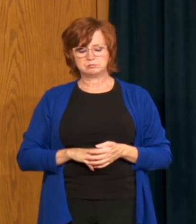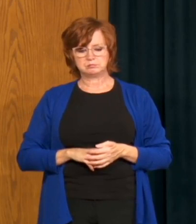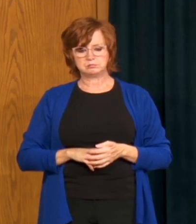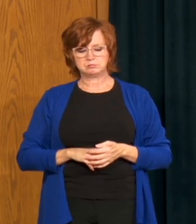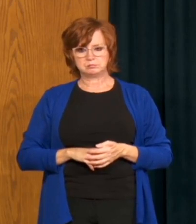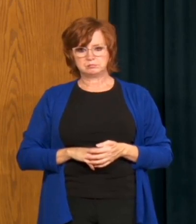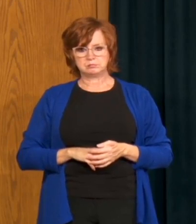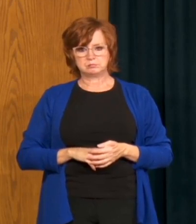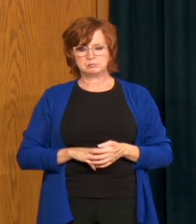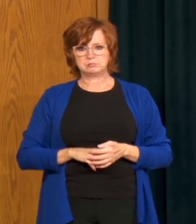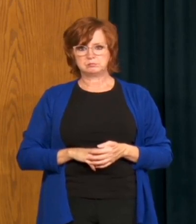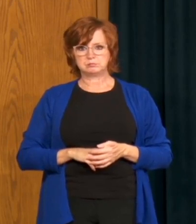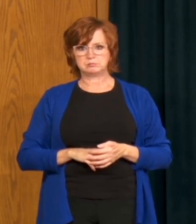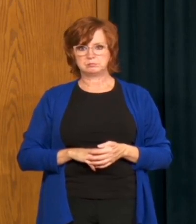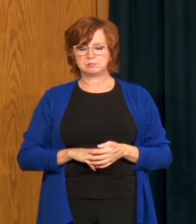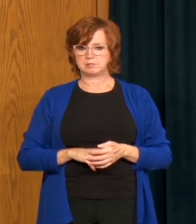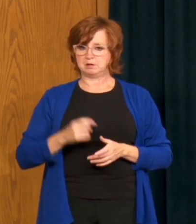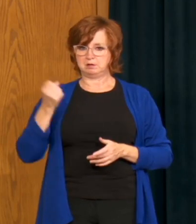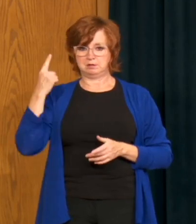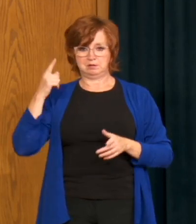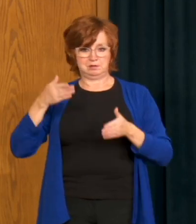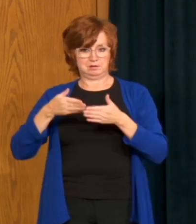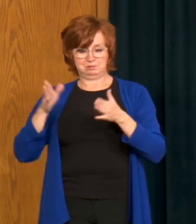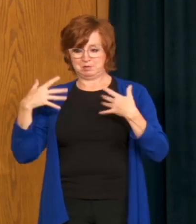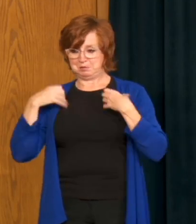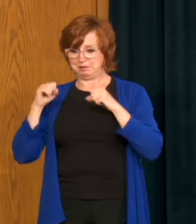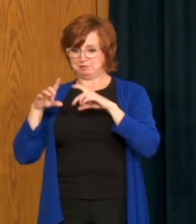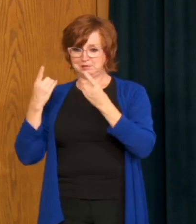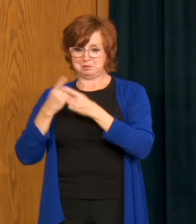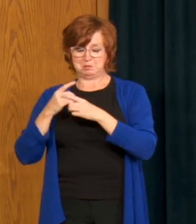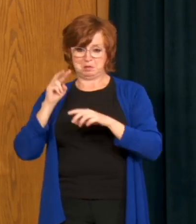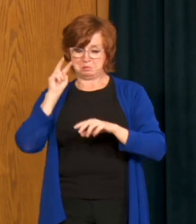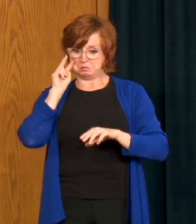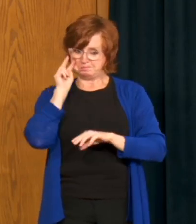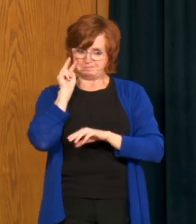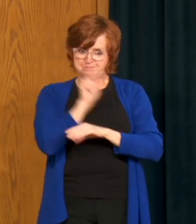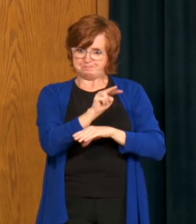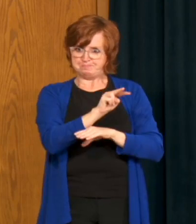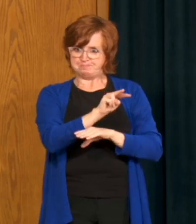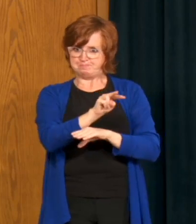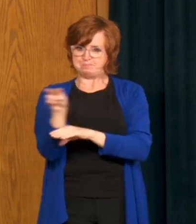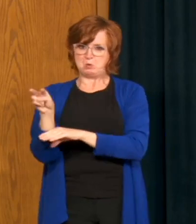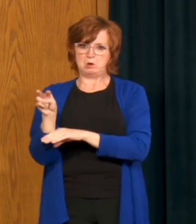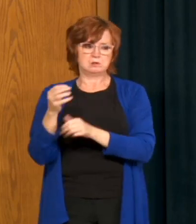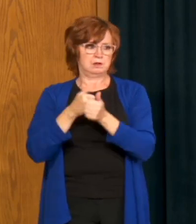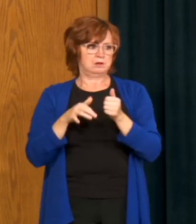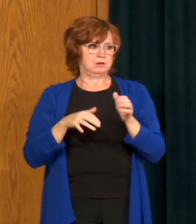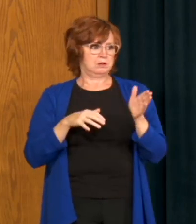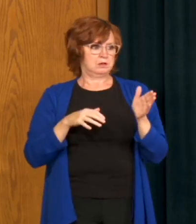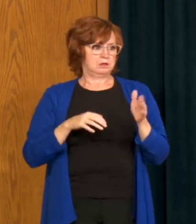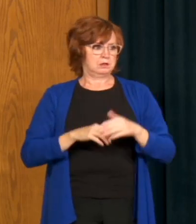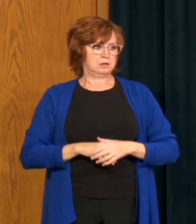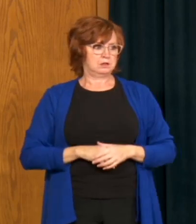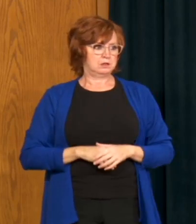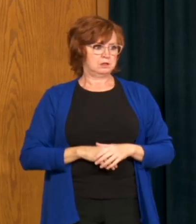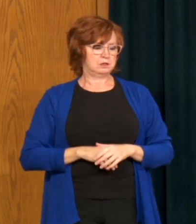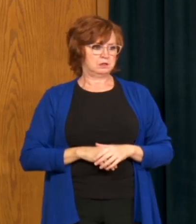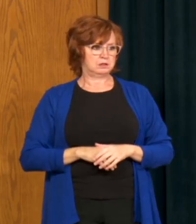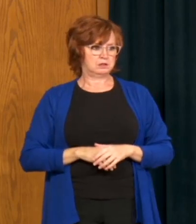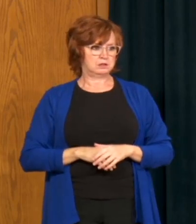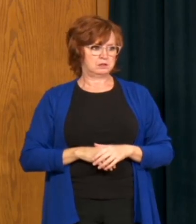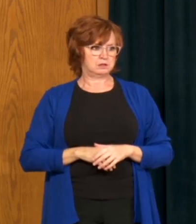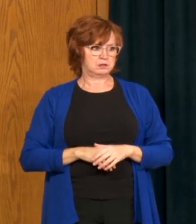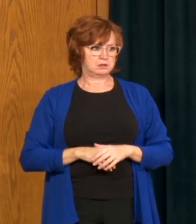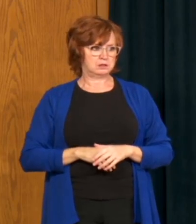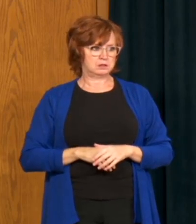engaged every step of the way to ensure that any risk is mitigated as much as it can possibly be. Is the fact that we have such a low caseload in Regina, which